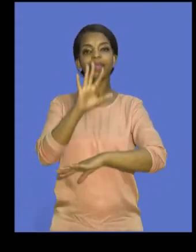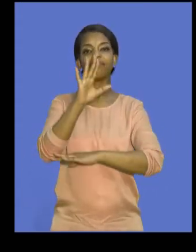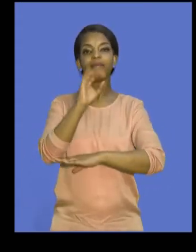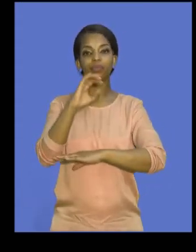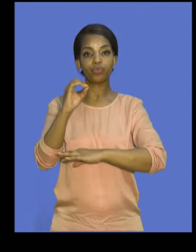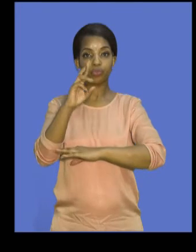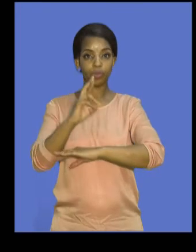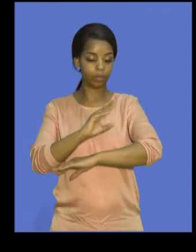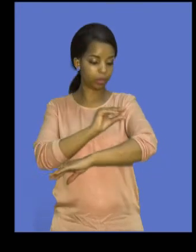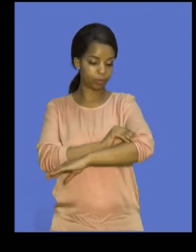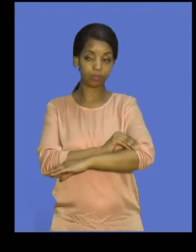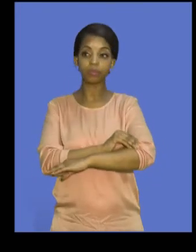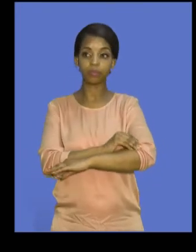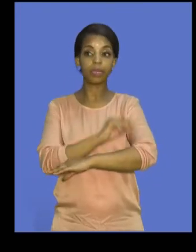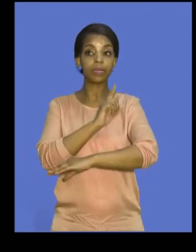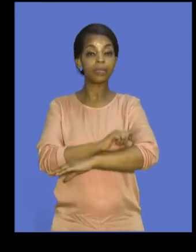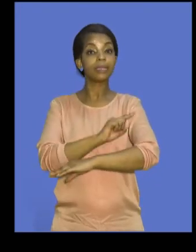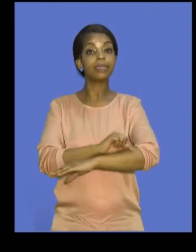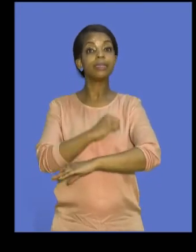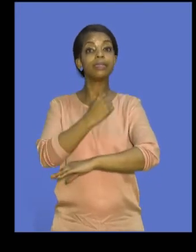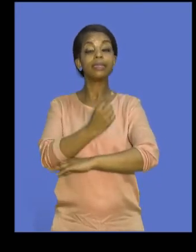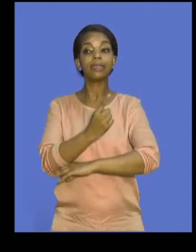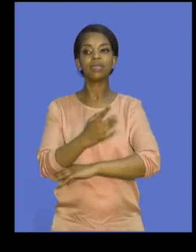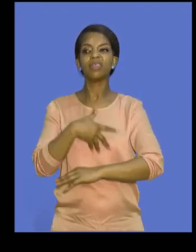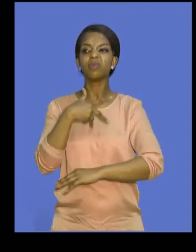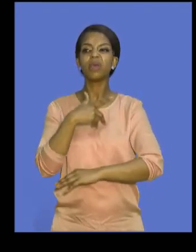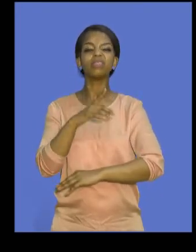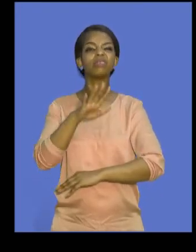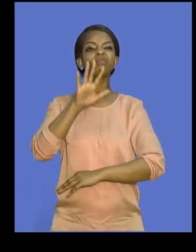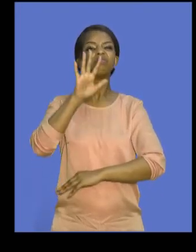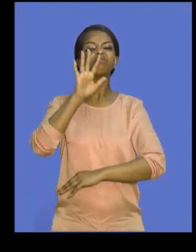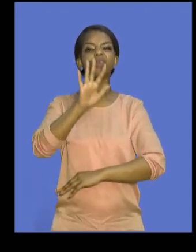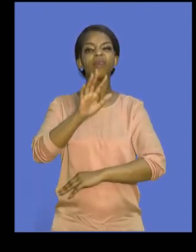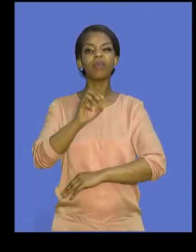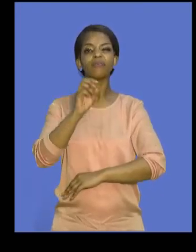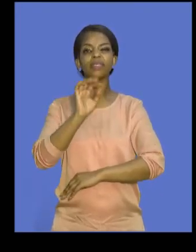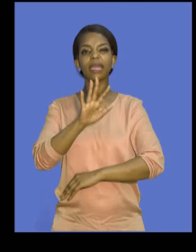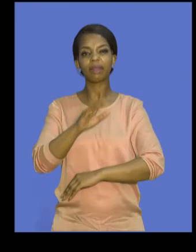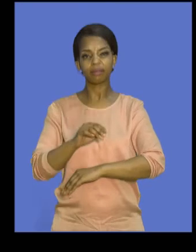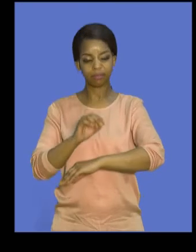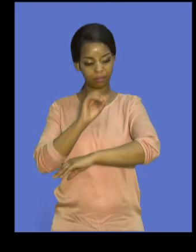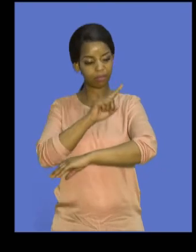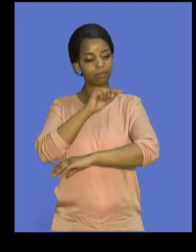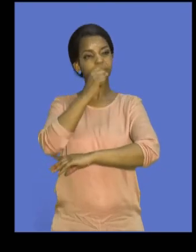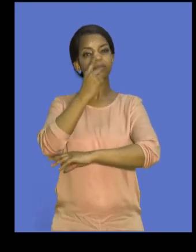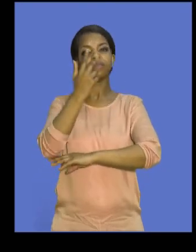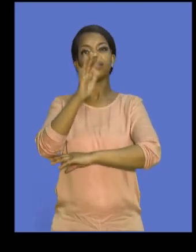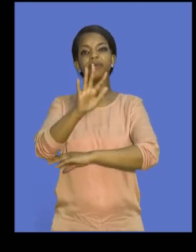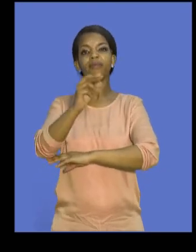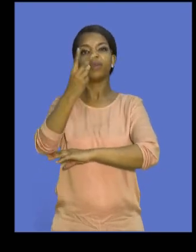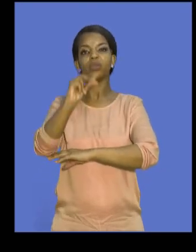they went to 510 rands. The third month, 520. The fourth